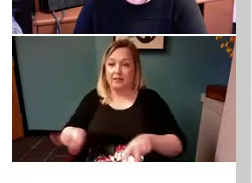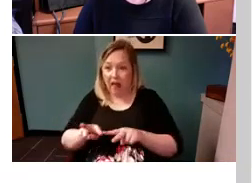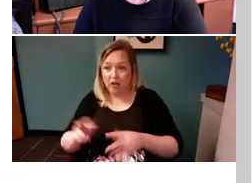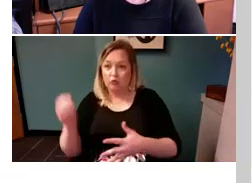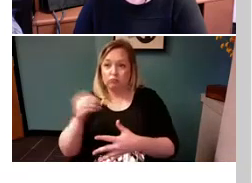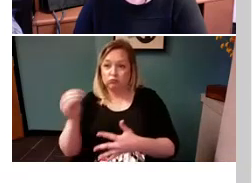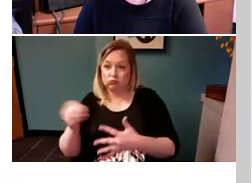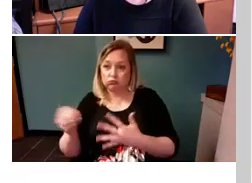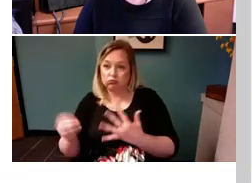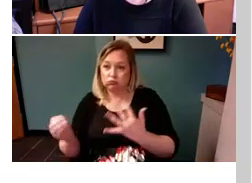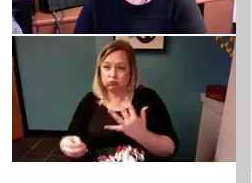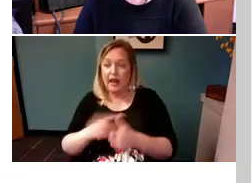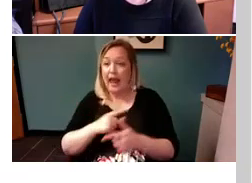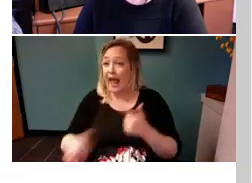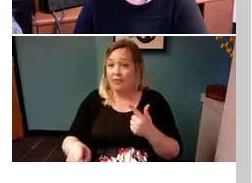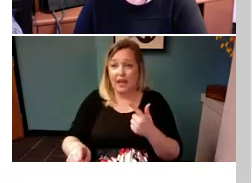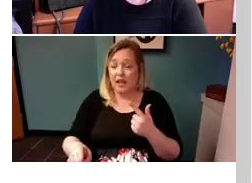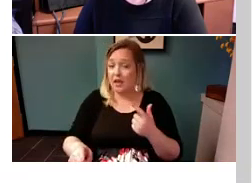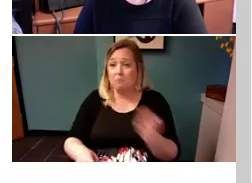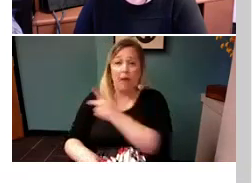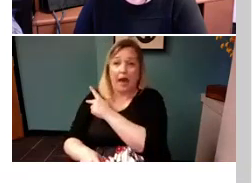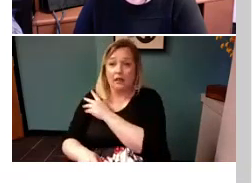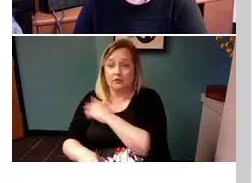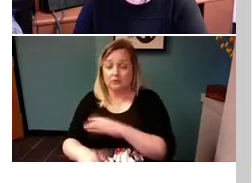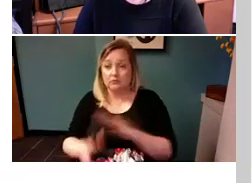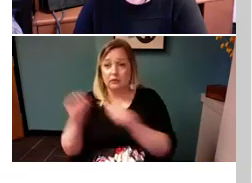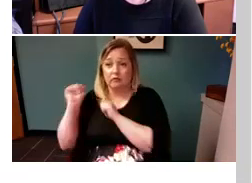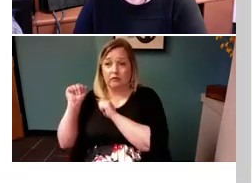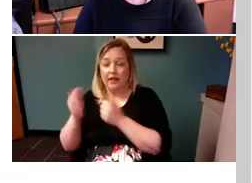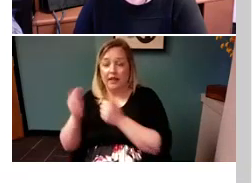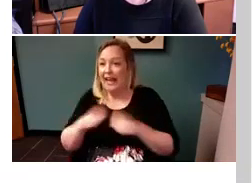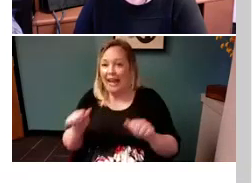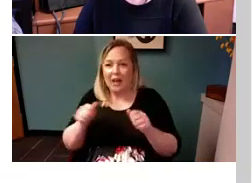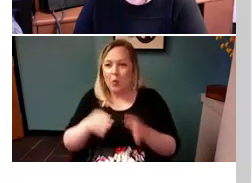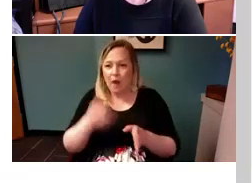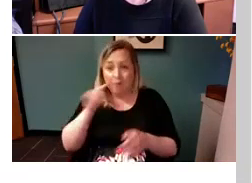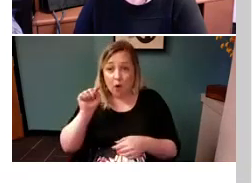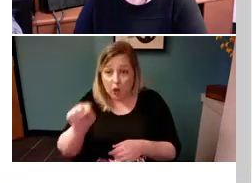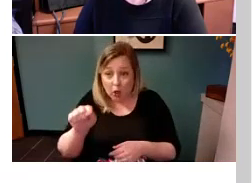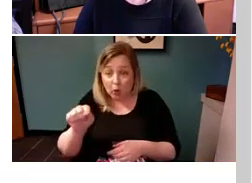Is there any way in a for loop that I can print out this array now?